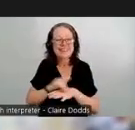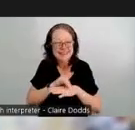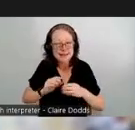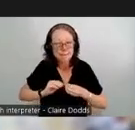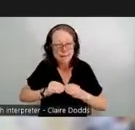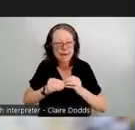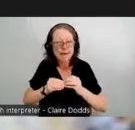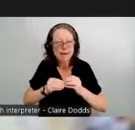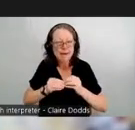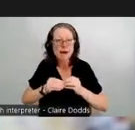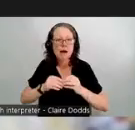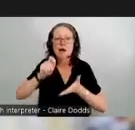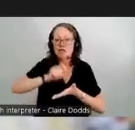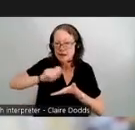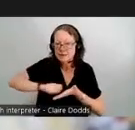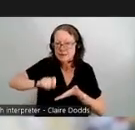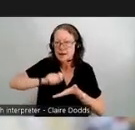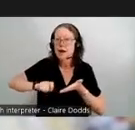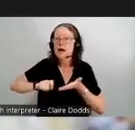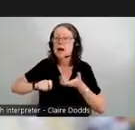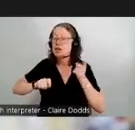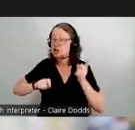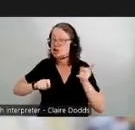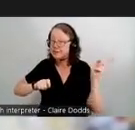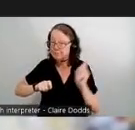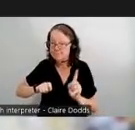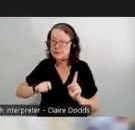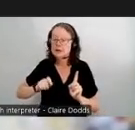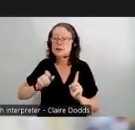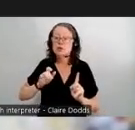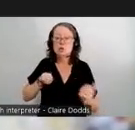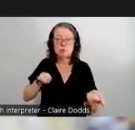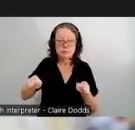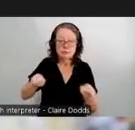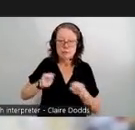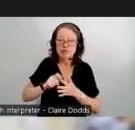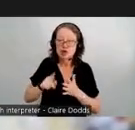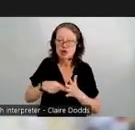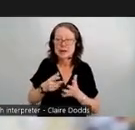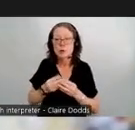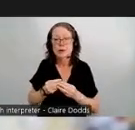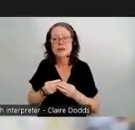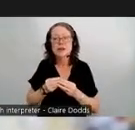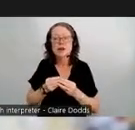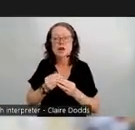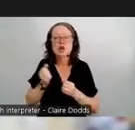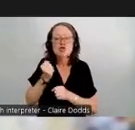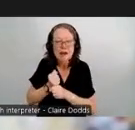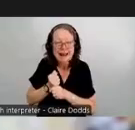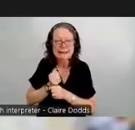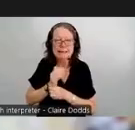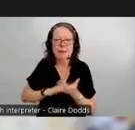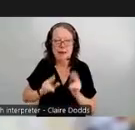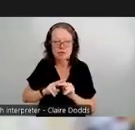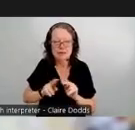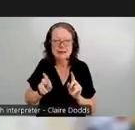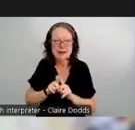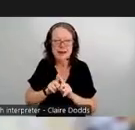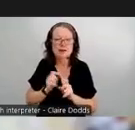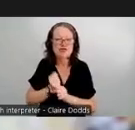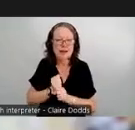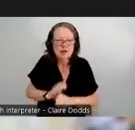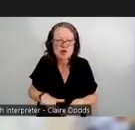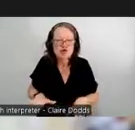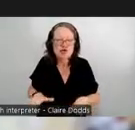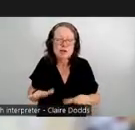doing a project with grandparents and grandchildren about writing down the stories that have never been written down, but that have been